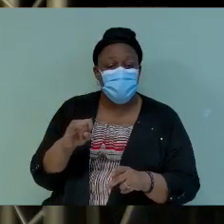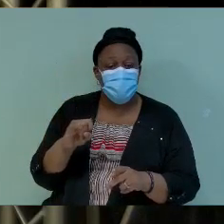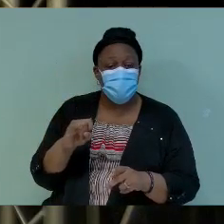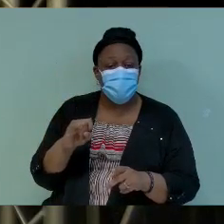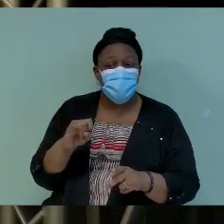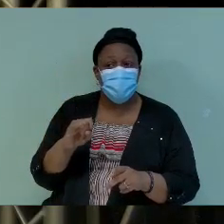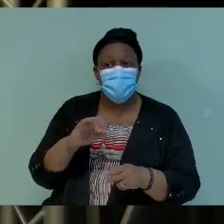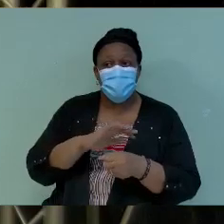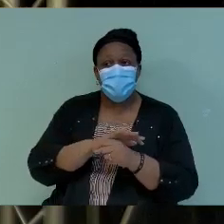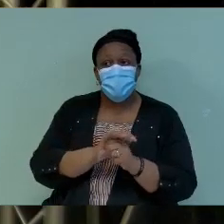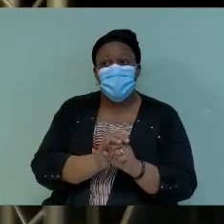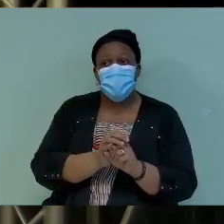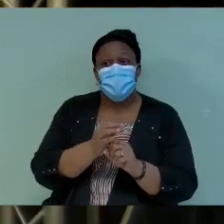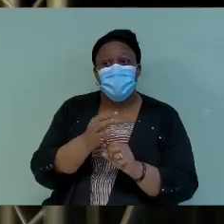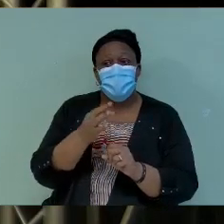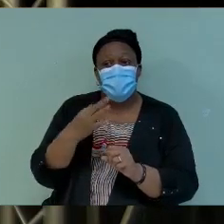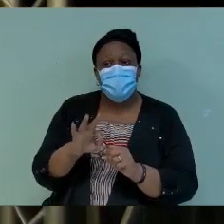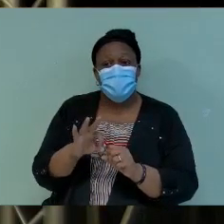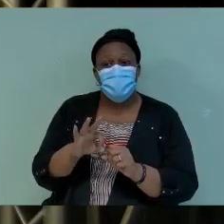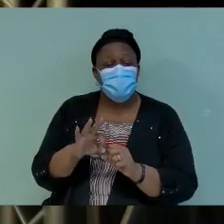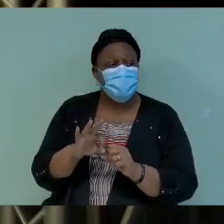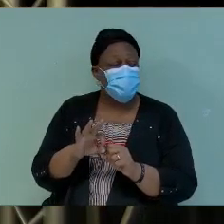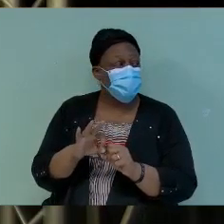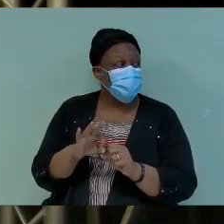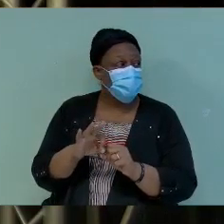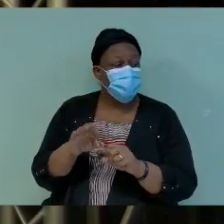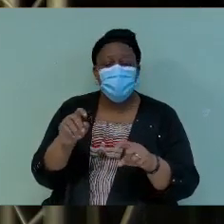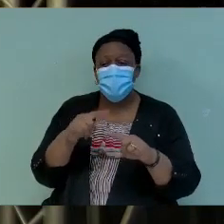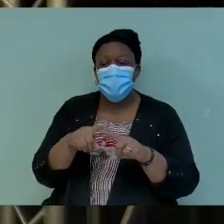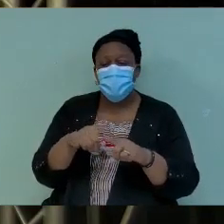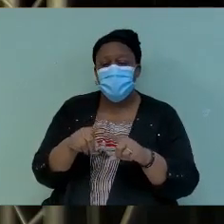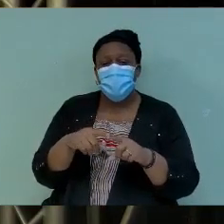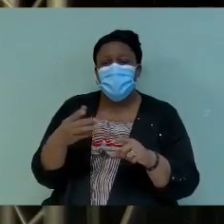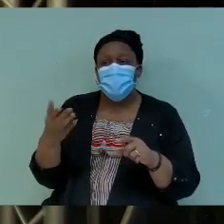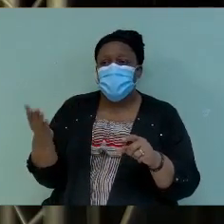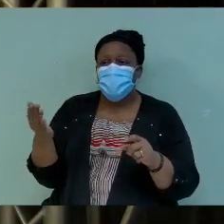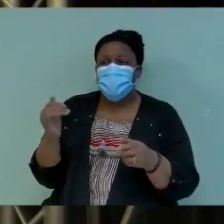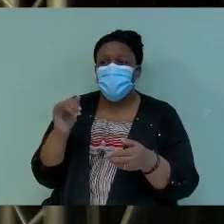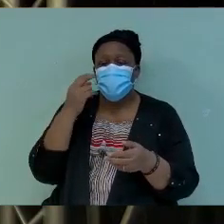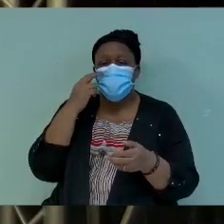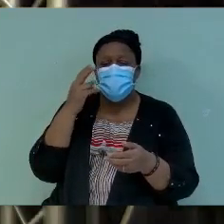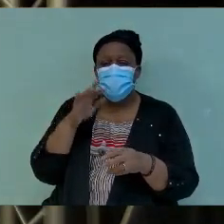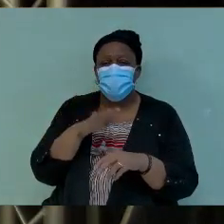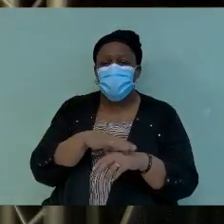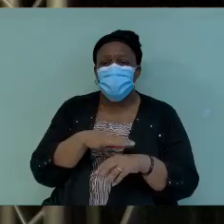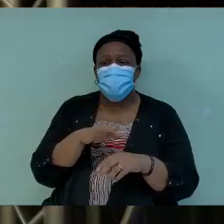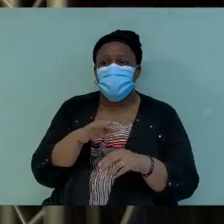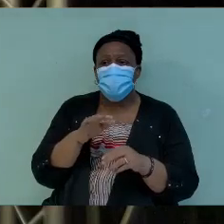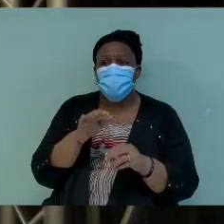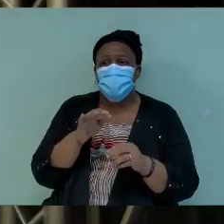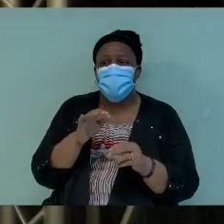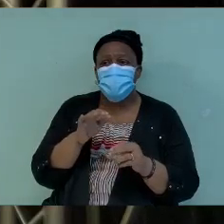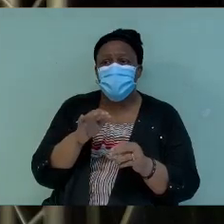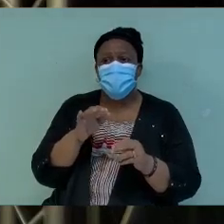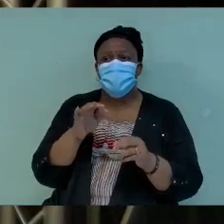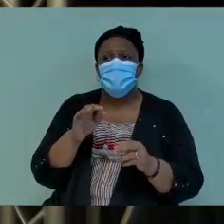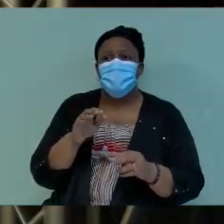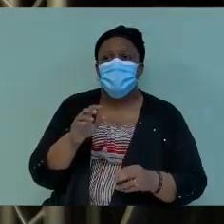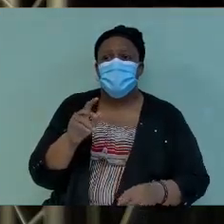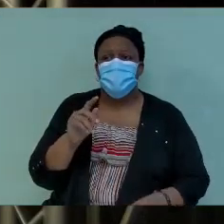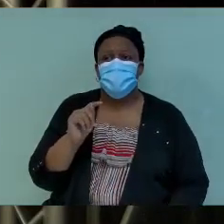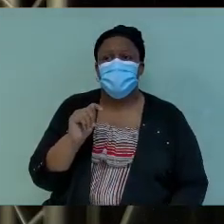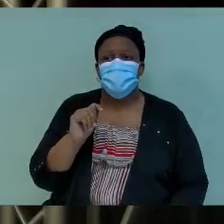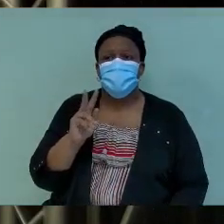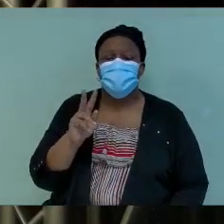Tricia Daniel, Managing Anxiety by Dr. Desir Pereira,